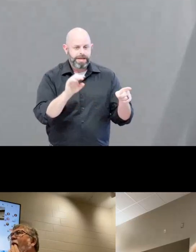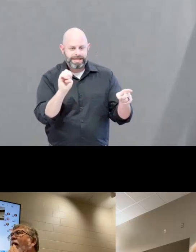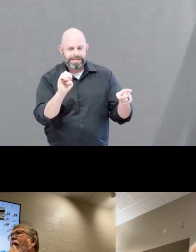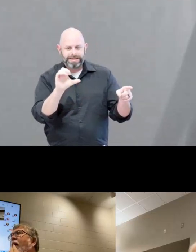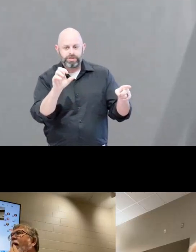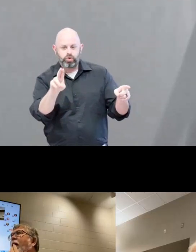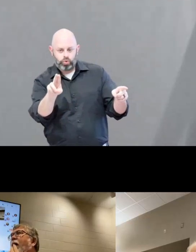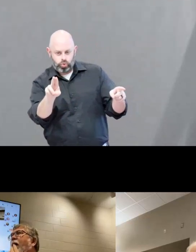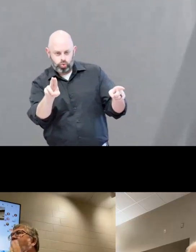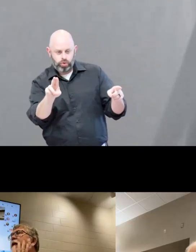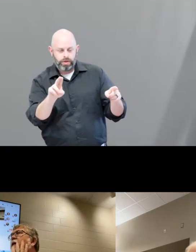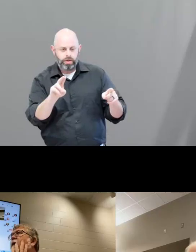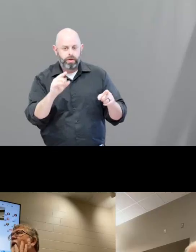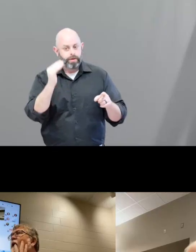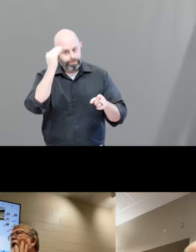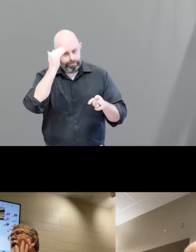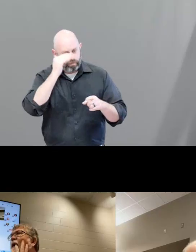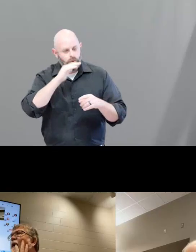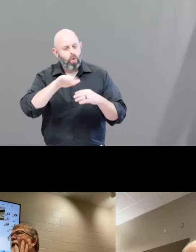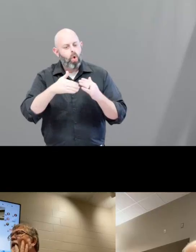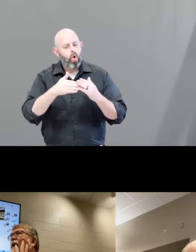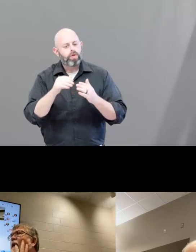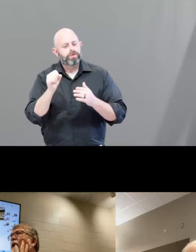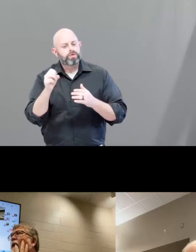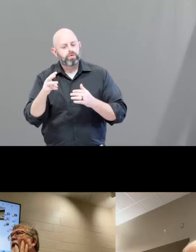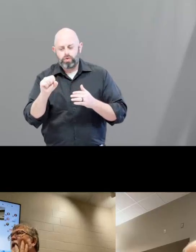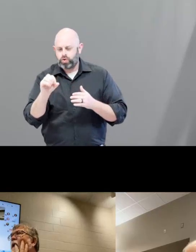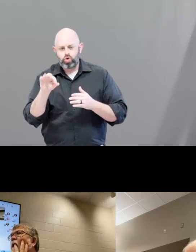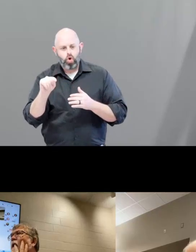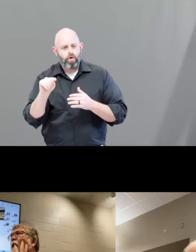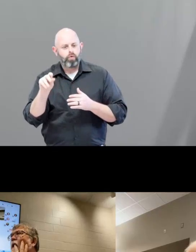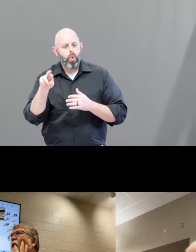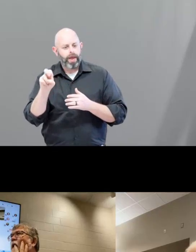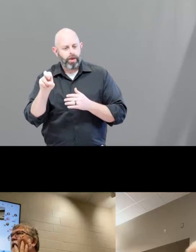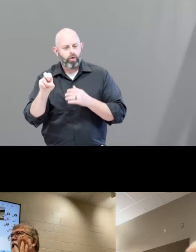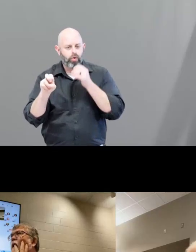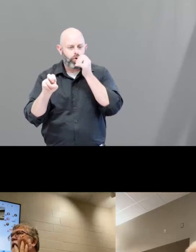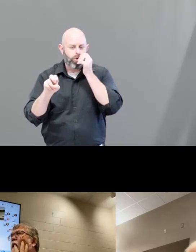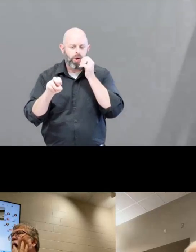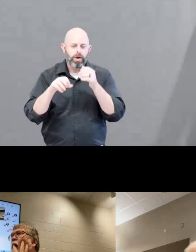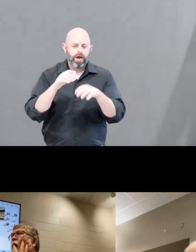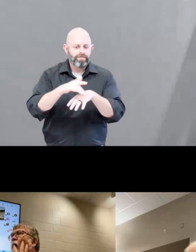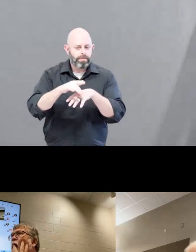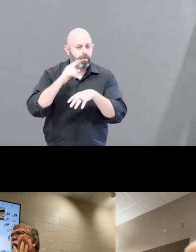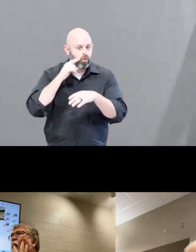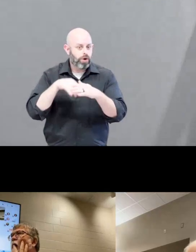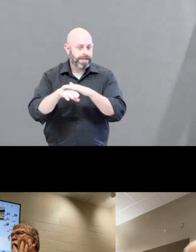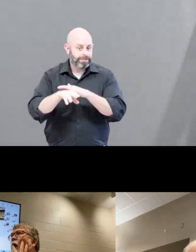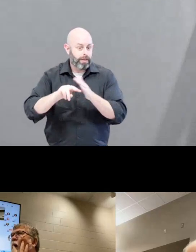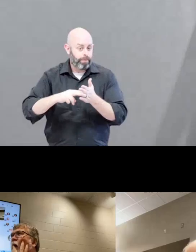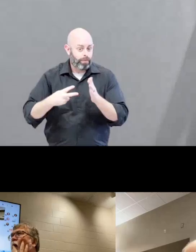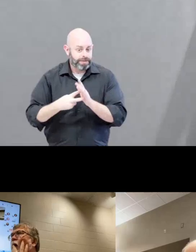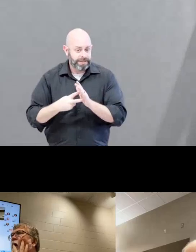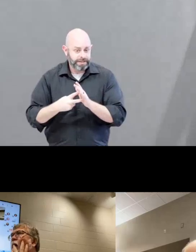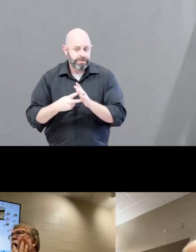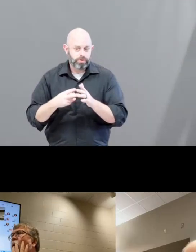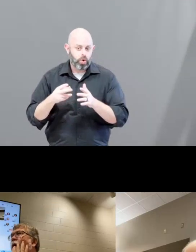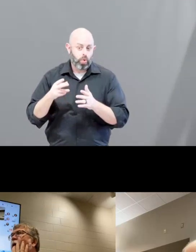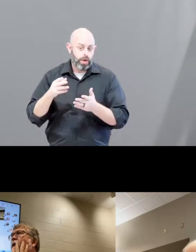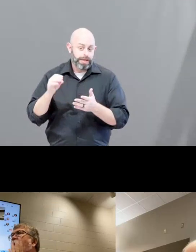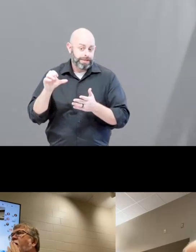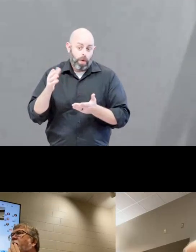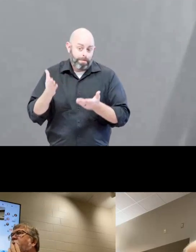ECU is very familiar with all the software and that's available for accessibility. And so they